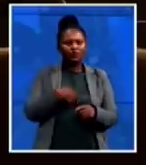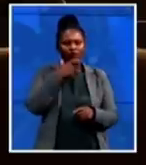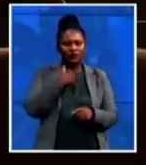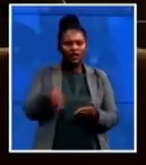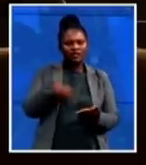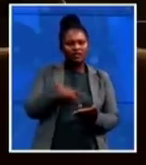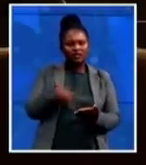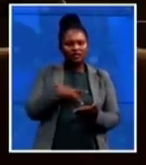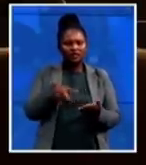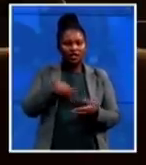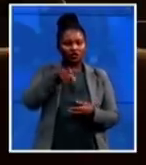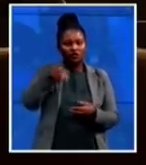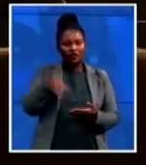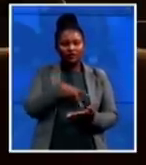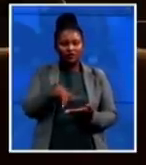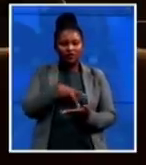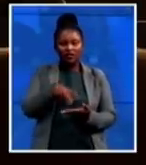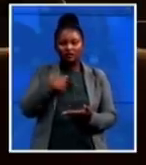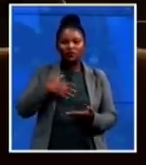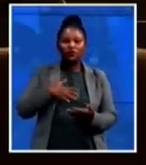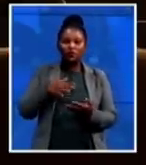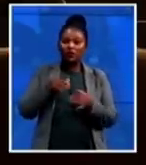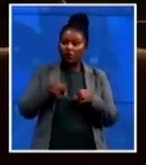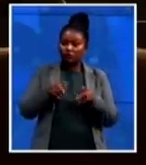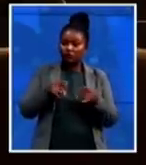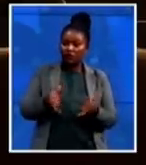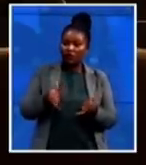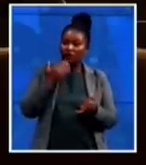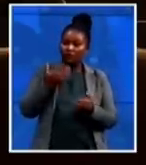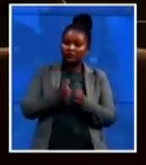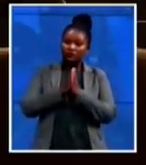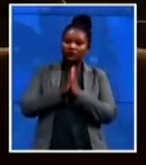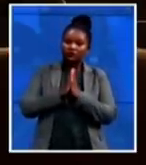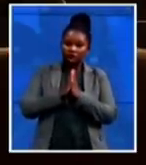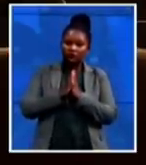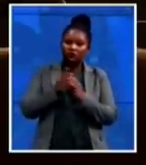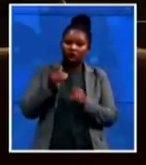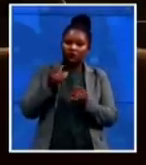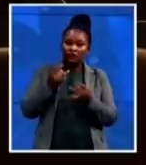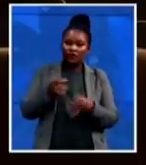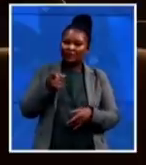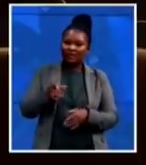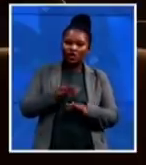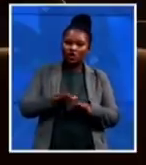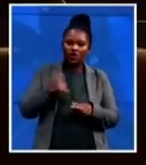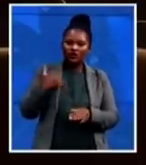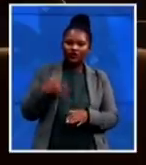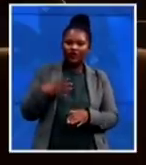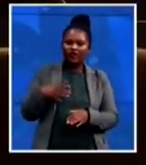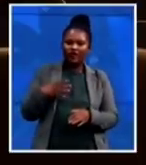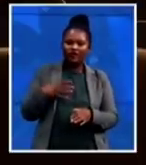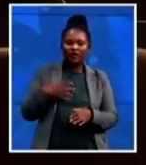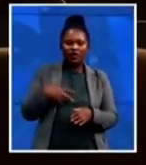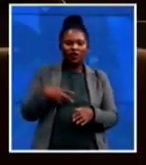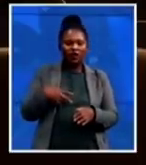this opportunity to take them into confidence that this was not just a jamboree but real work being done by